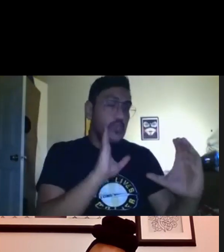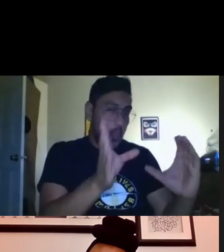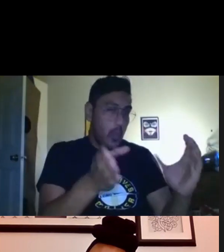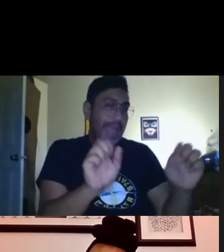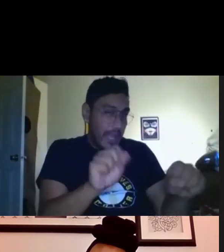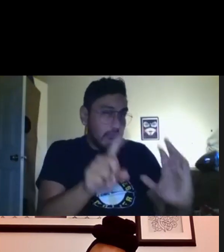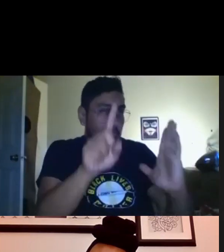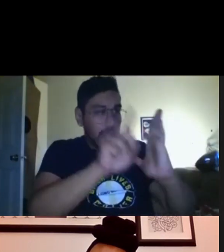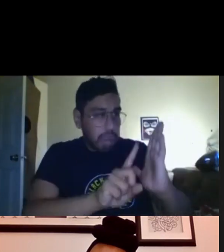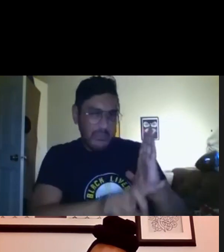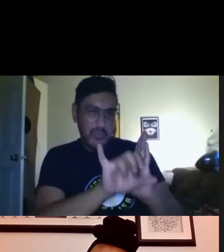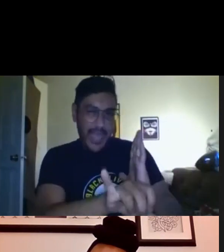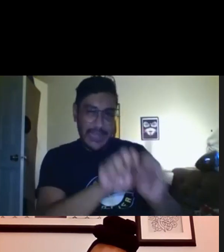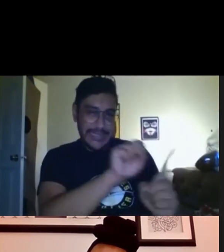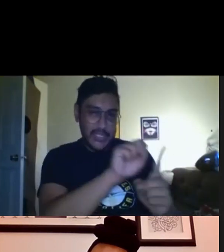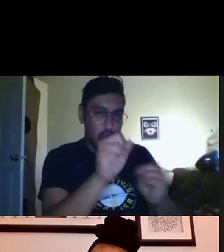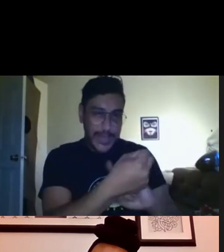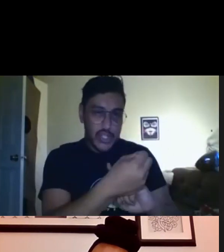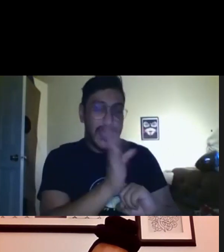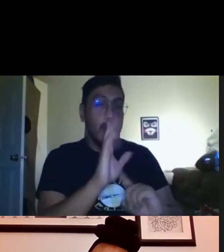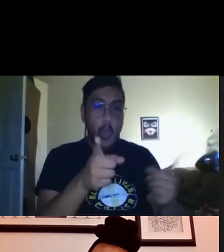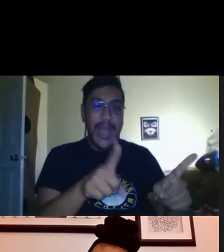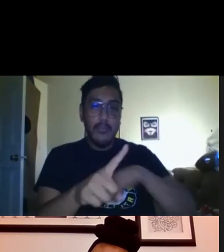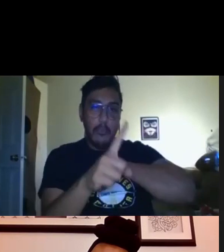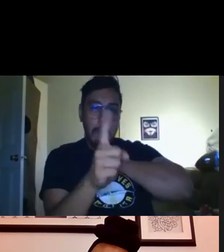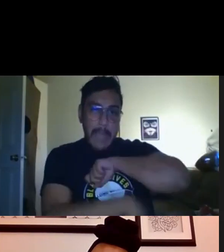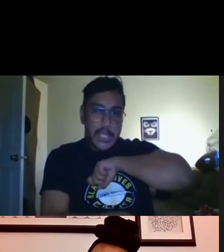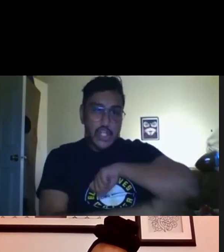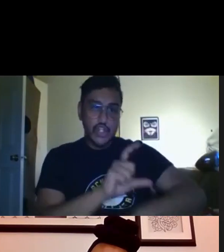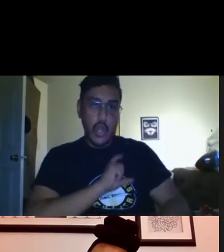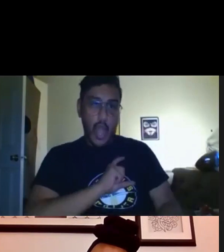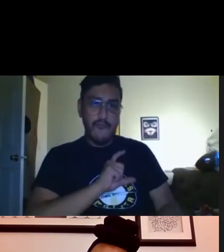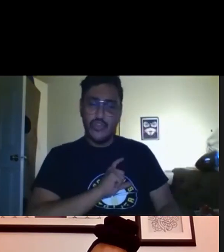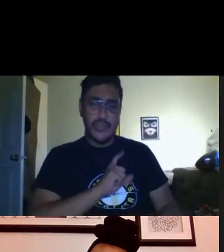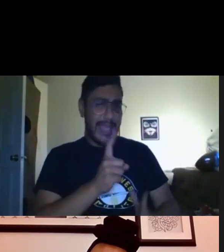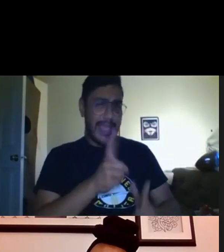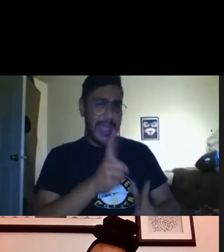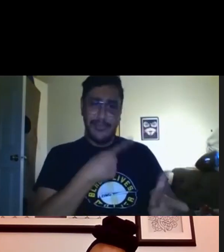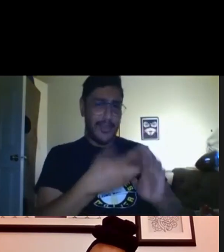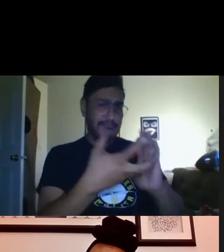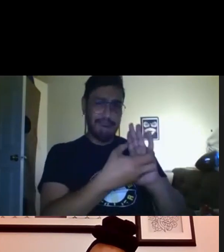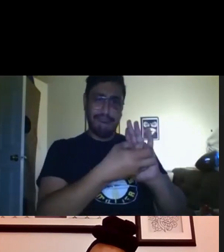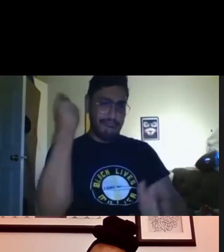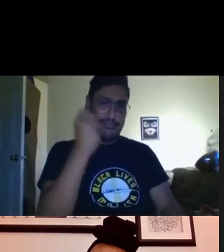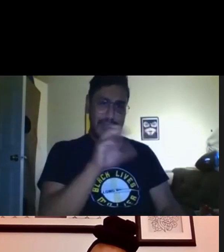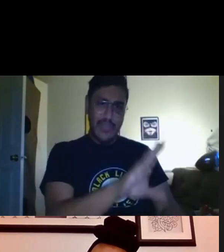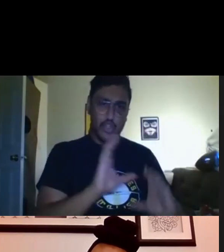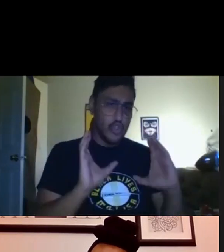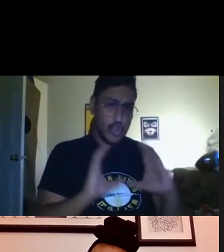and punish these officers and ultimately decertify them for the actions that their agency was unwilling